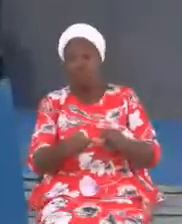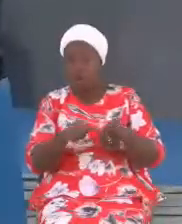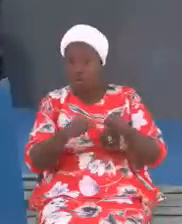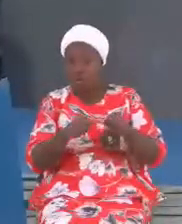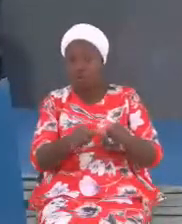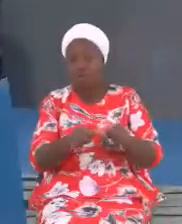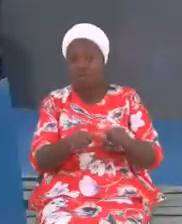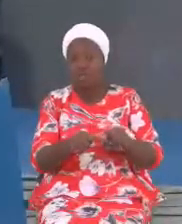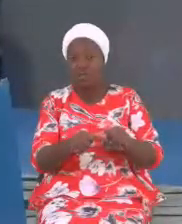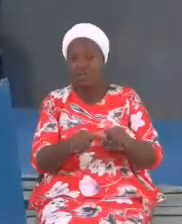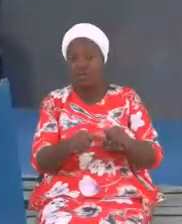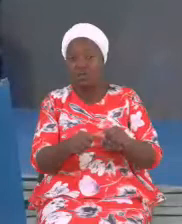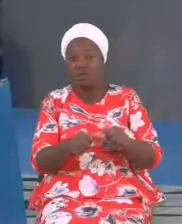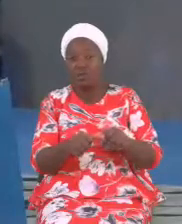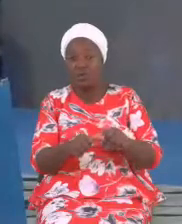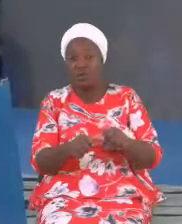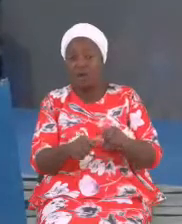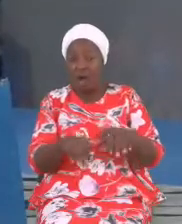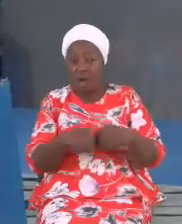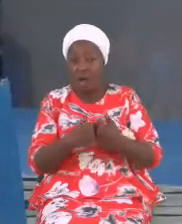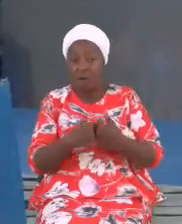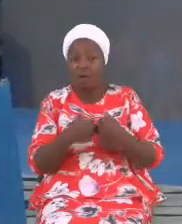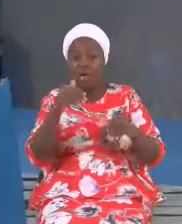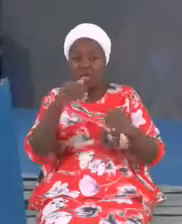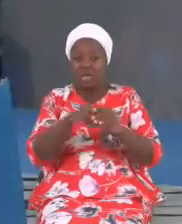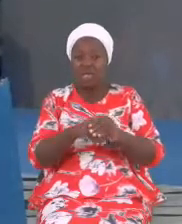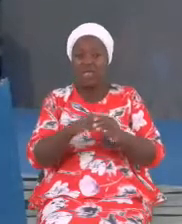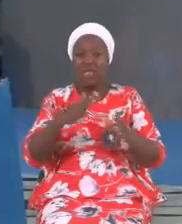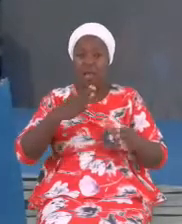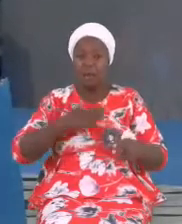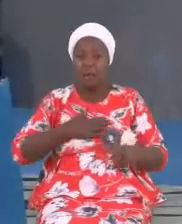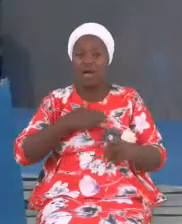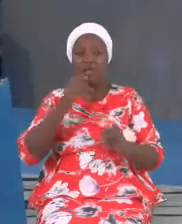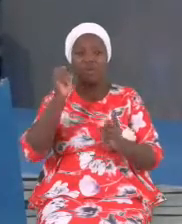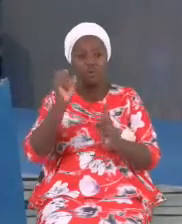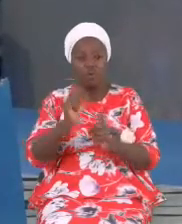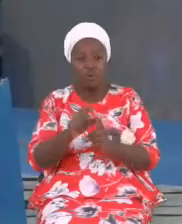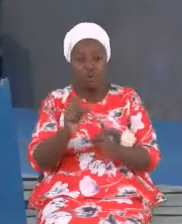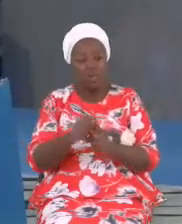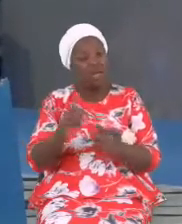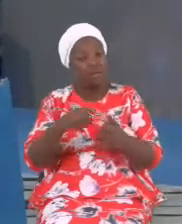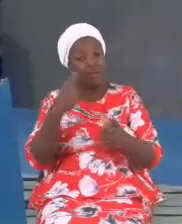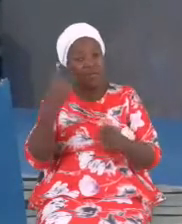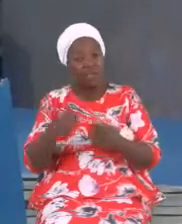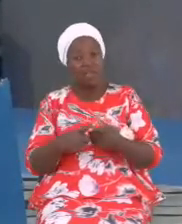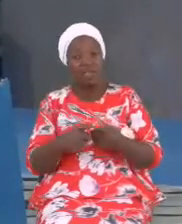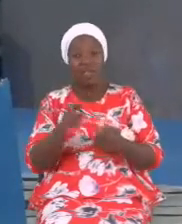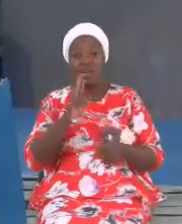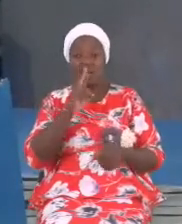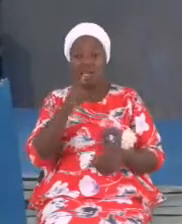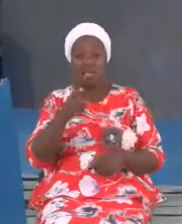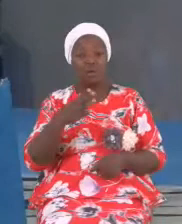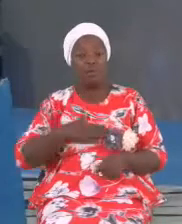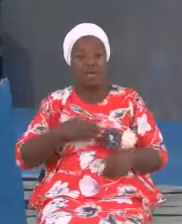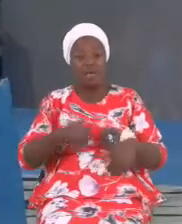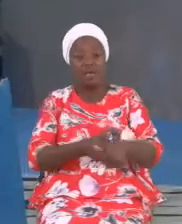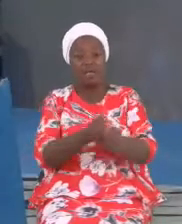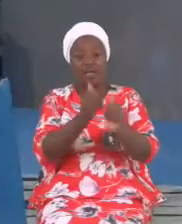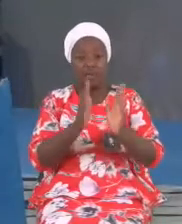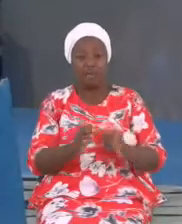continue how? In my word. Then are ye my